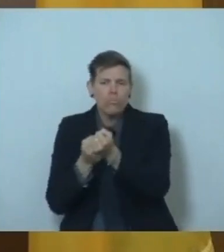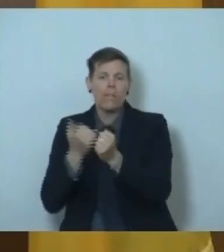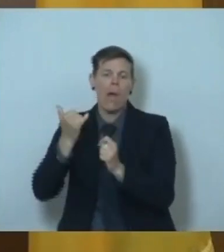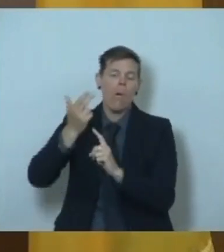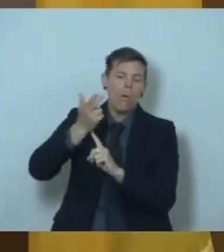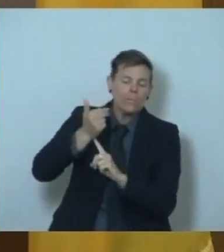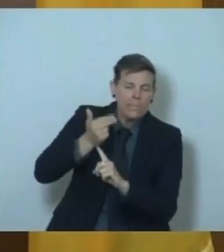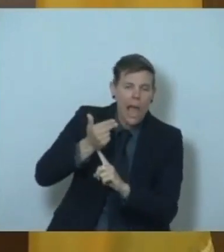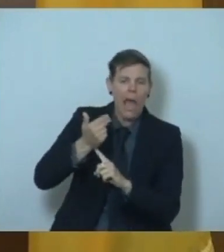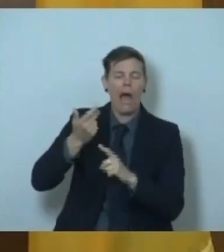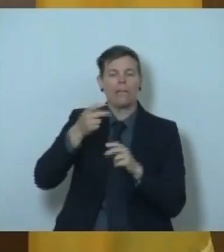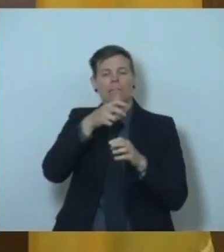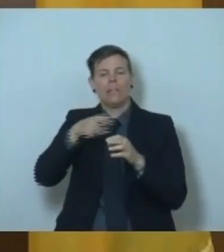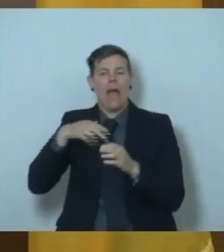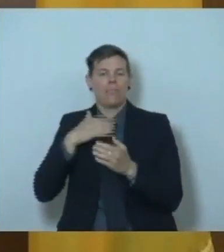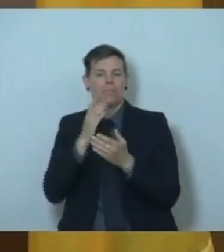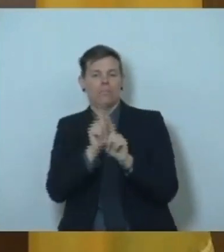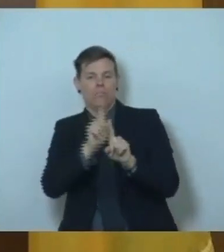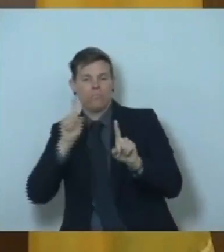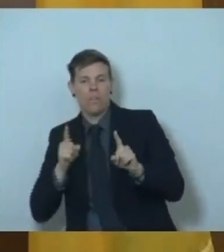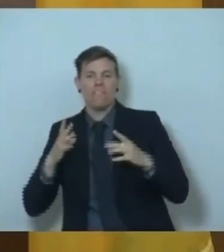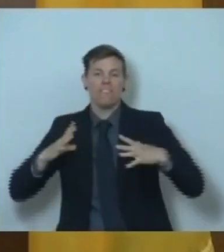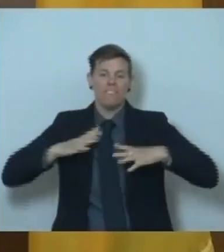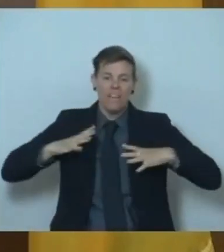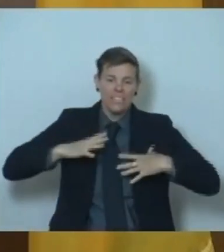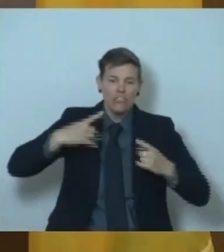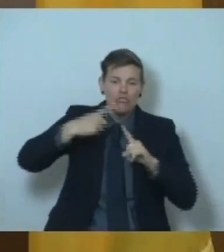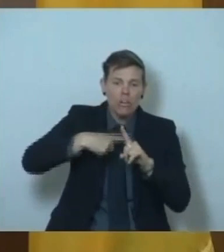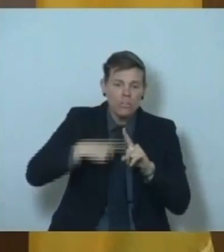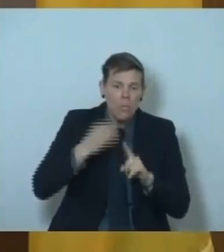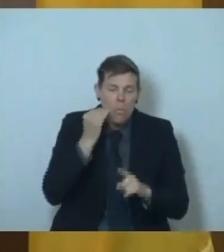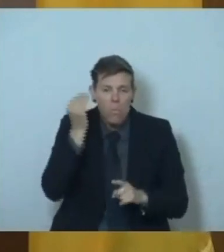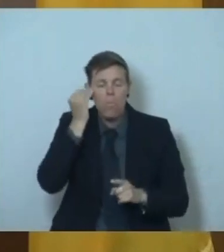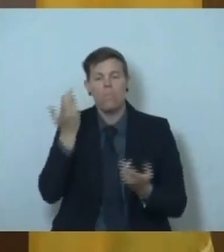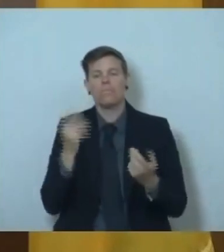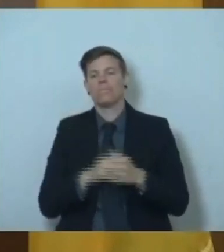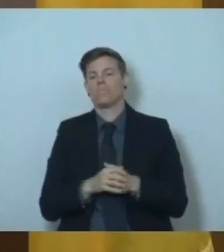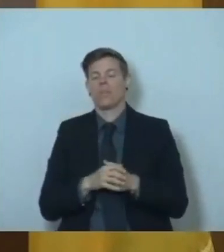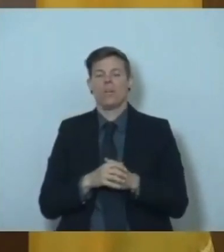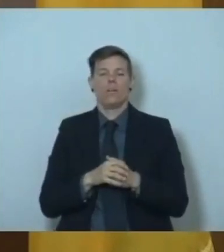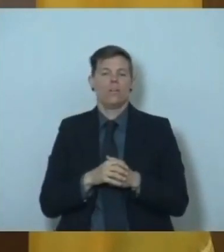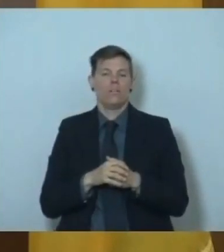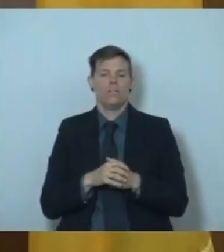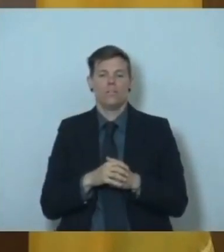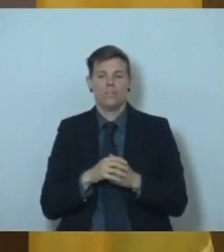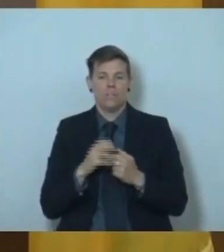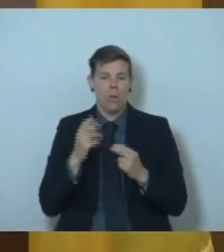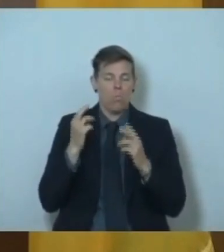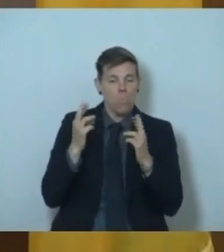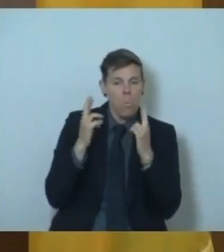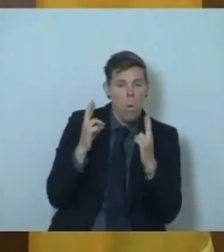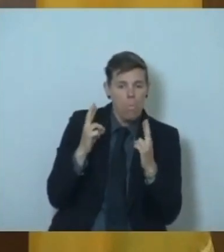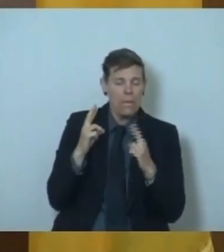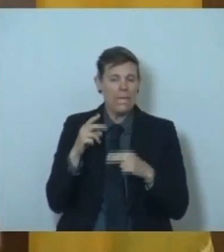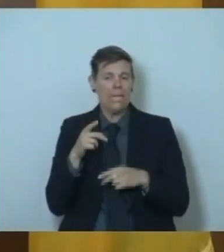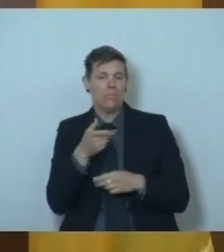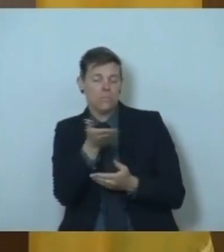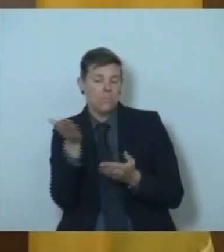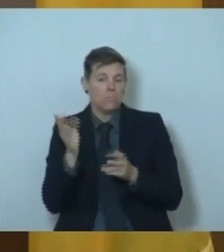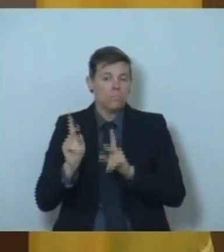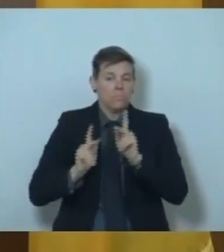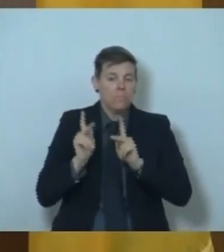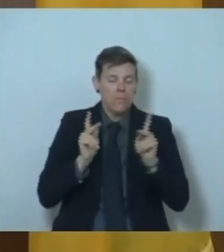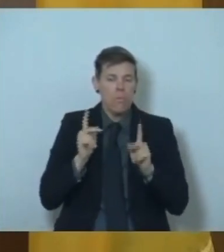large number of those folks are going to be from out of state and kind of hoping that they're quarantining in these communities. Many